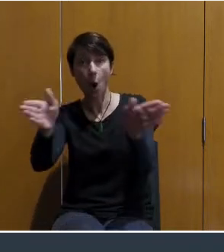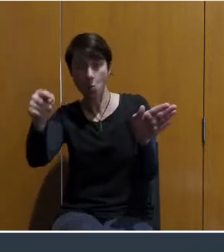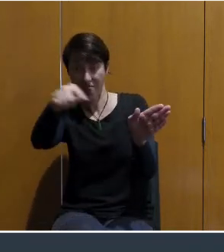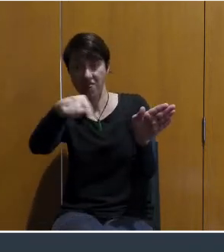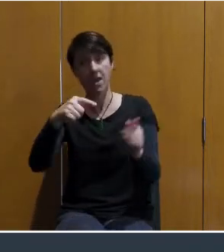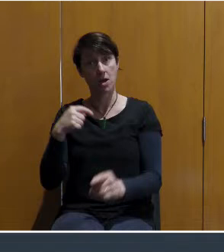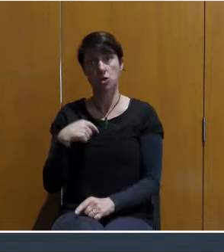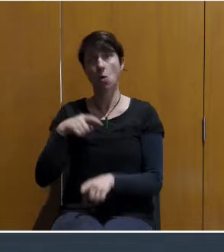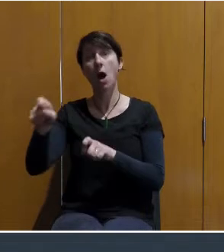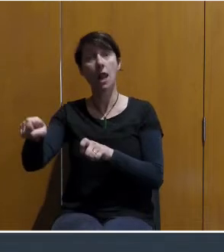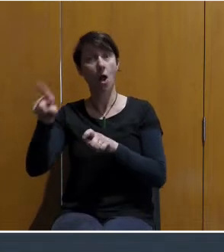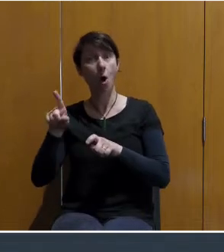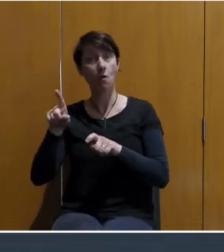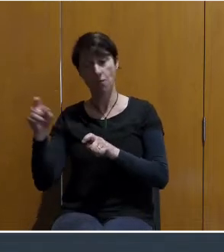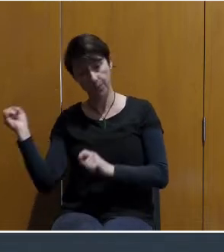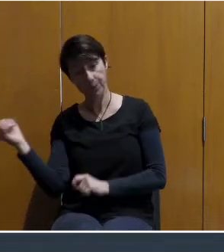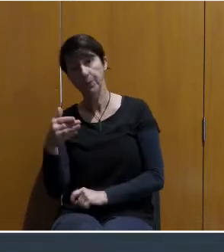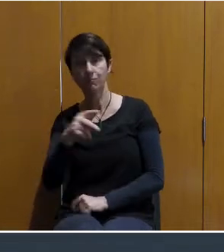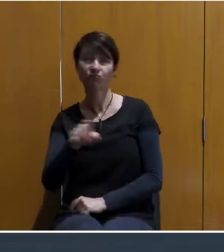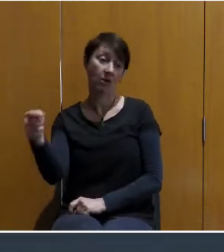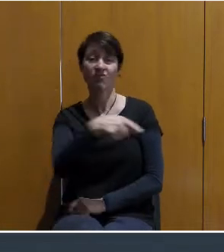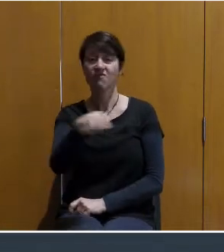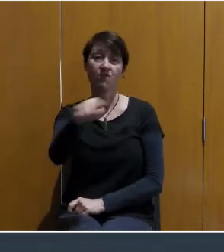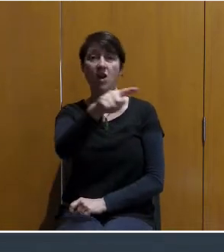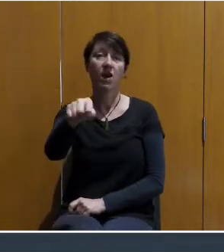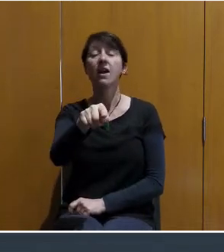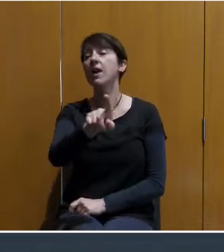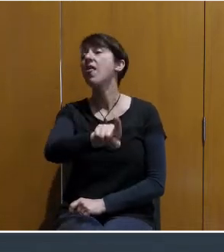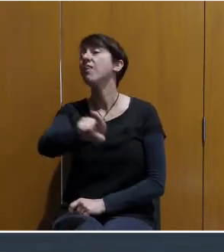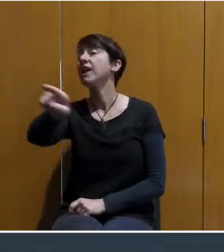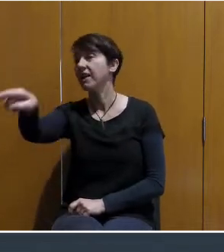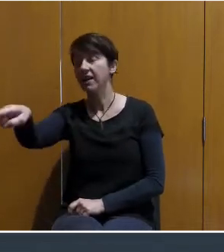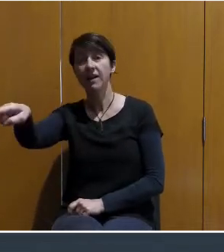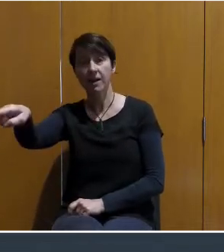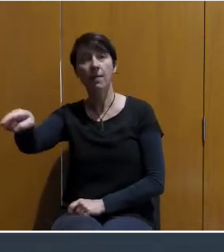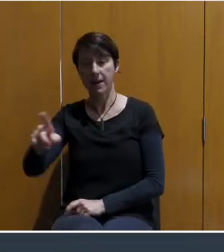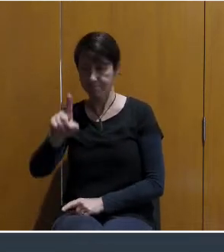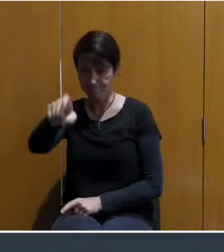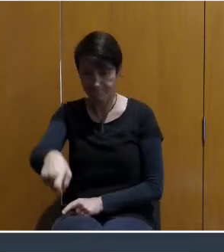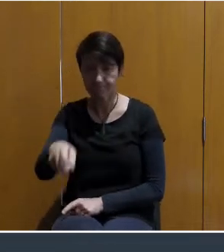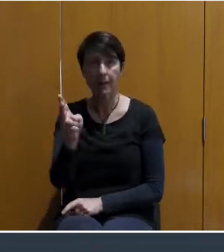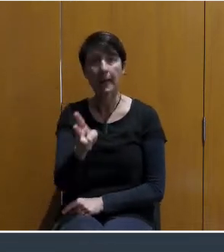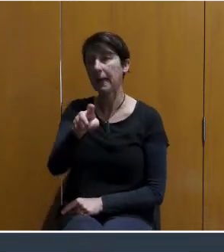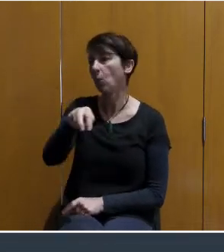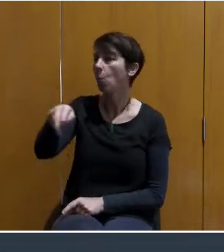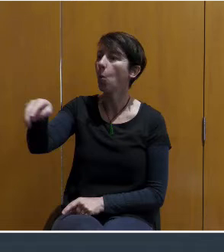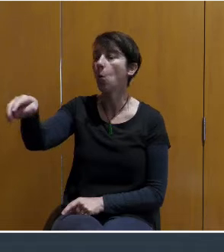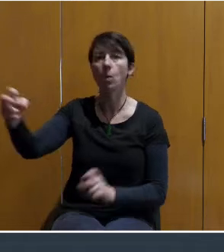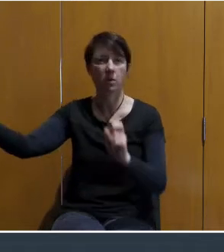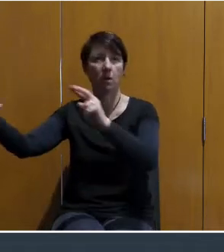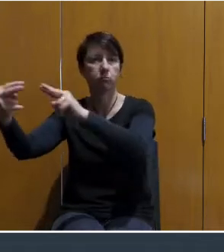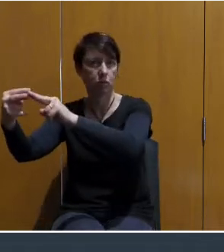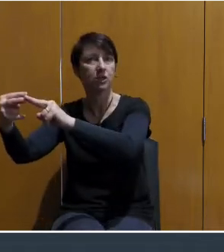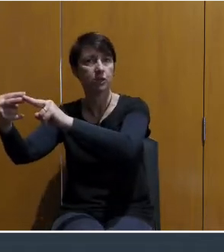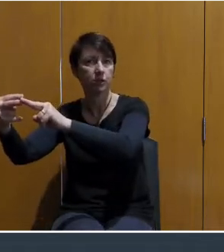have a bit of a run around, and then they're back on the lead going along the bridge, and then back the other way along there. But there isn't anywhere